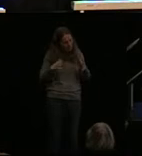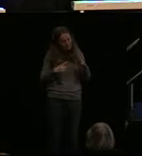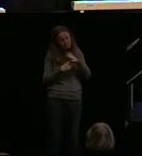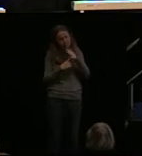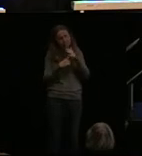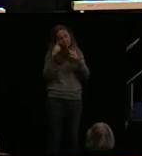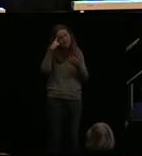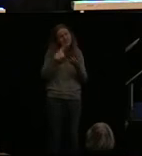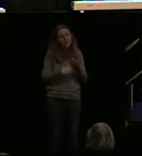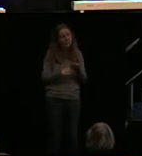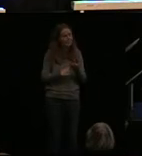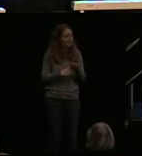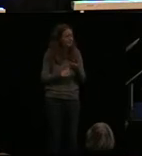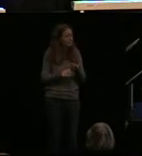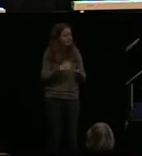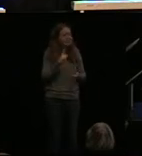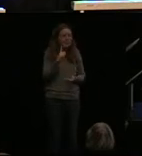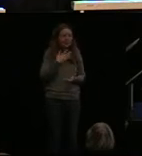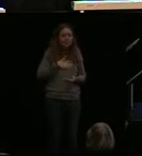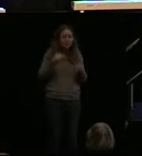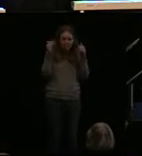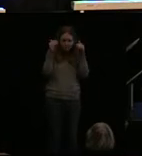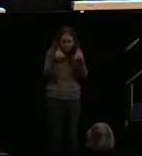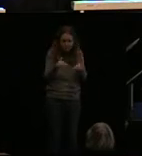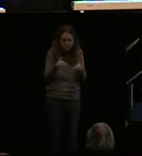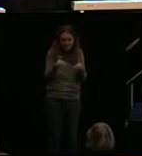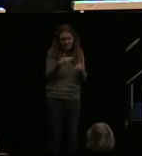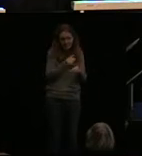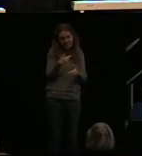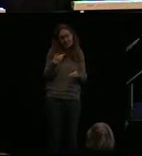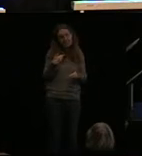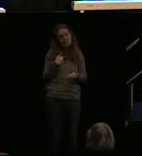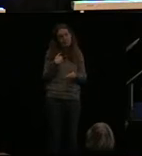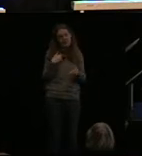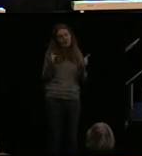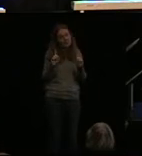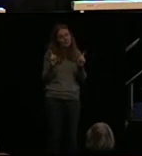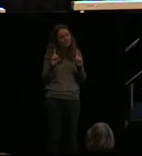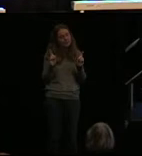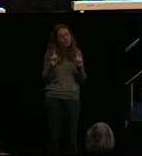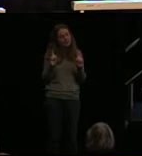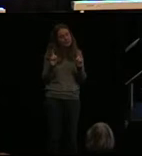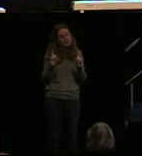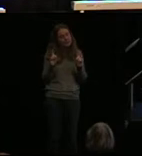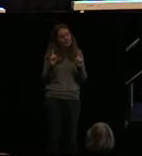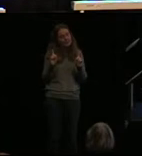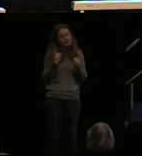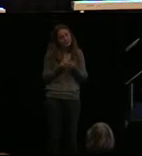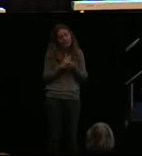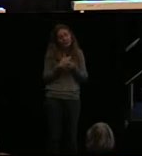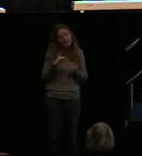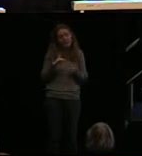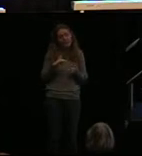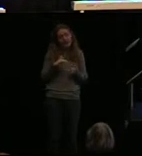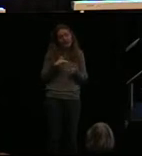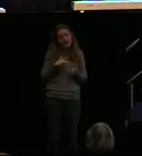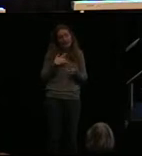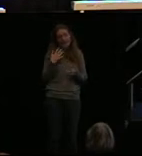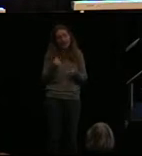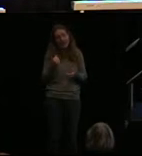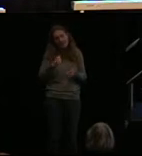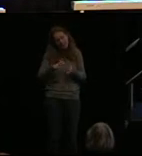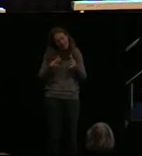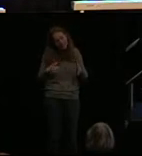but I wanted to focus in this morning a little bit about, actually, life, whilst there are big